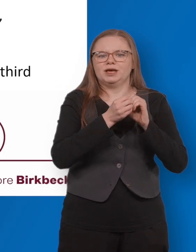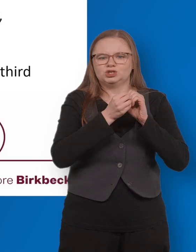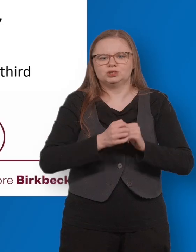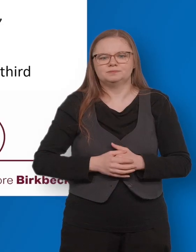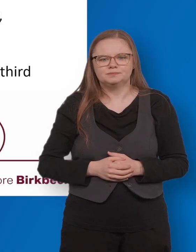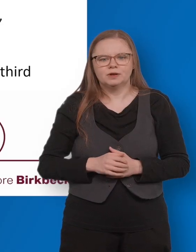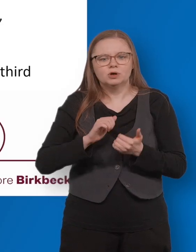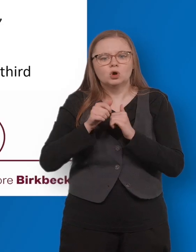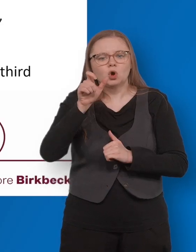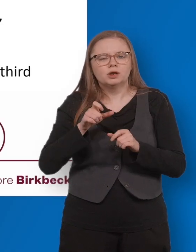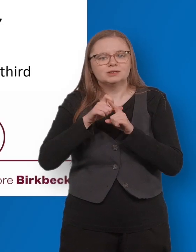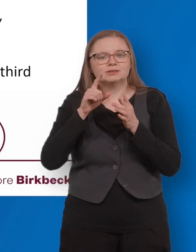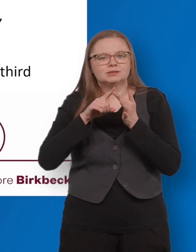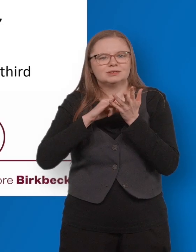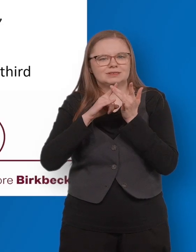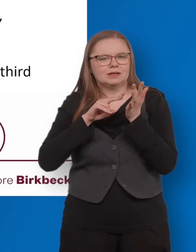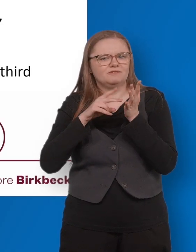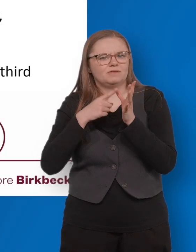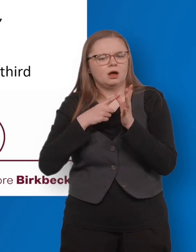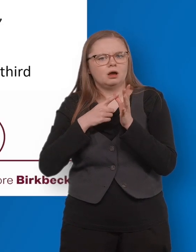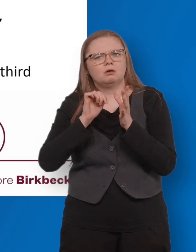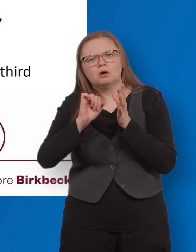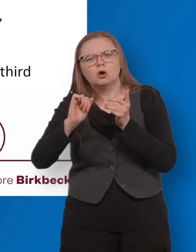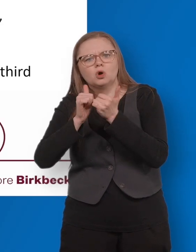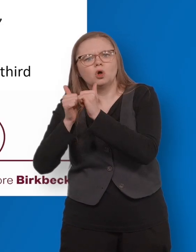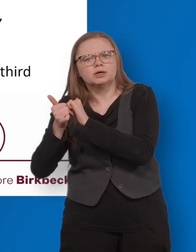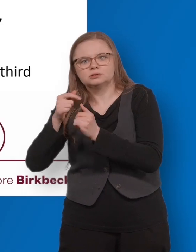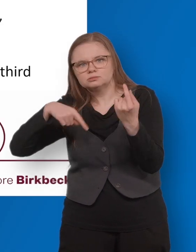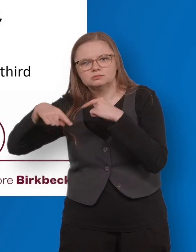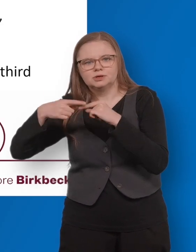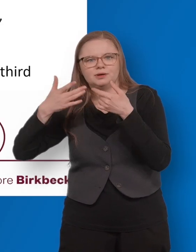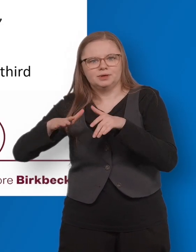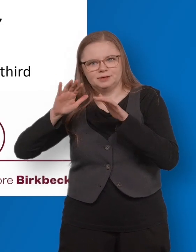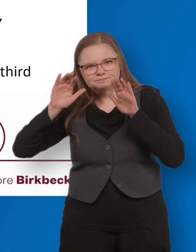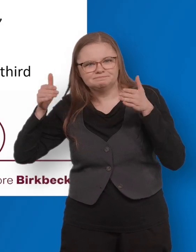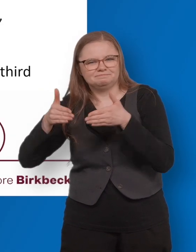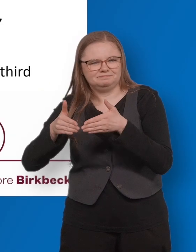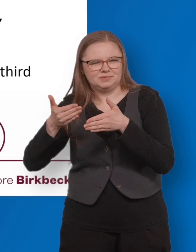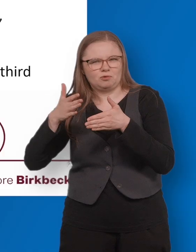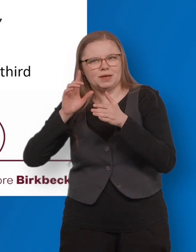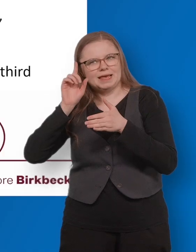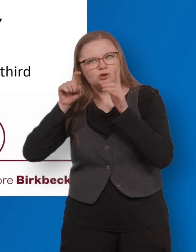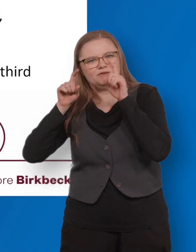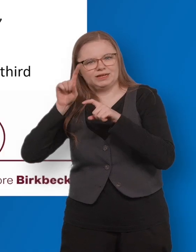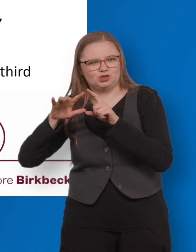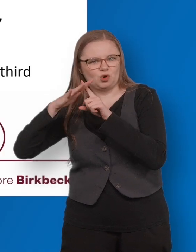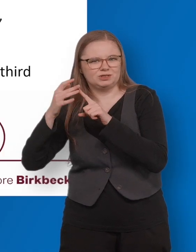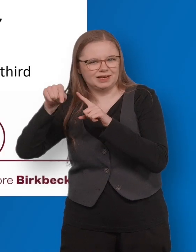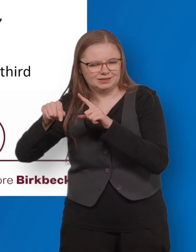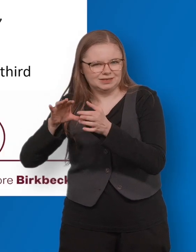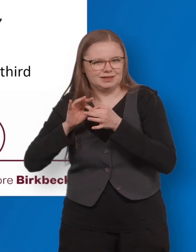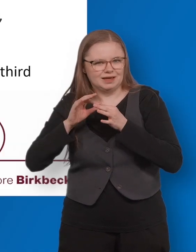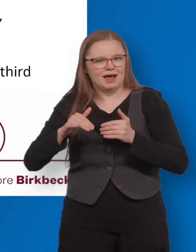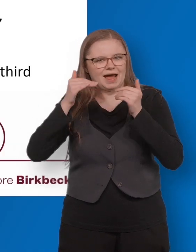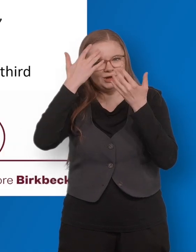Mutu De Silva and her colleagues have been working on this, particularly from an innovation context in higher